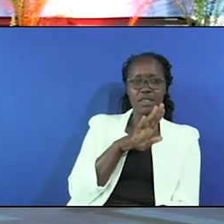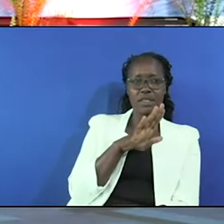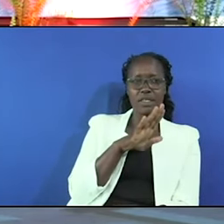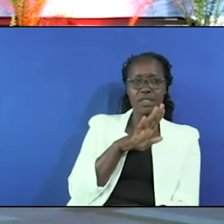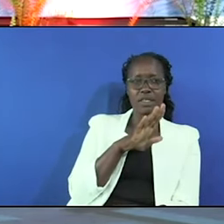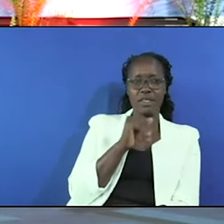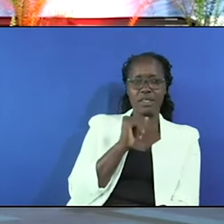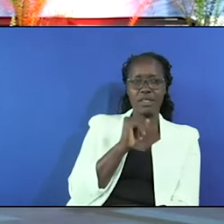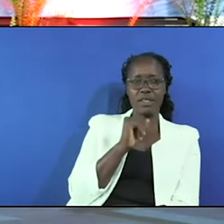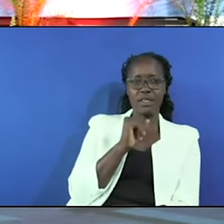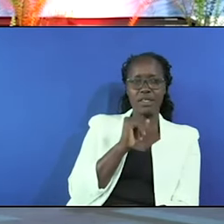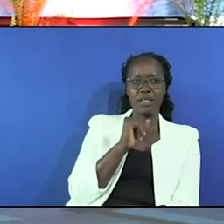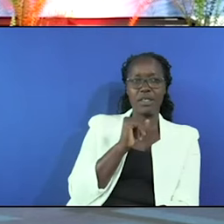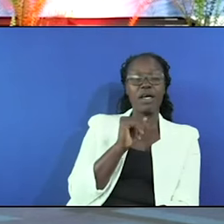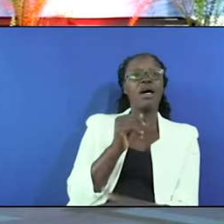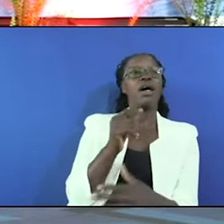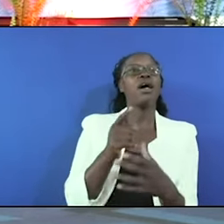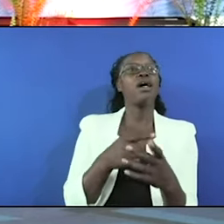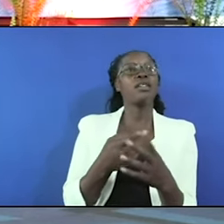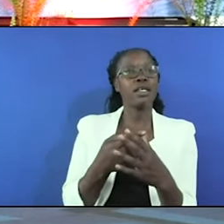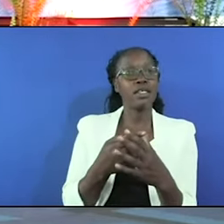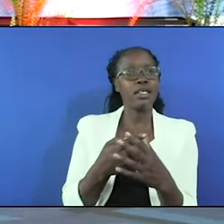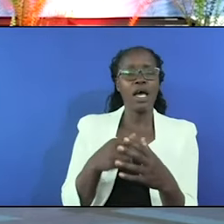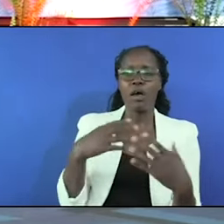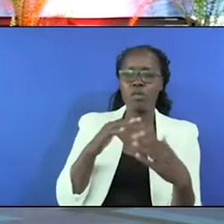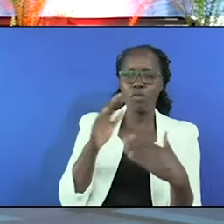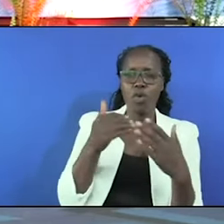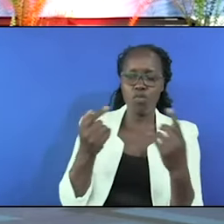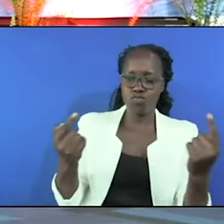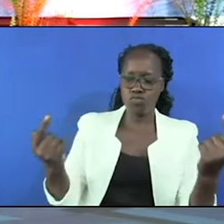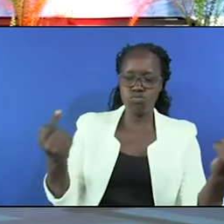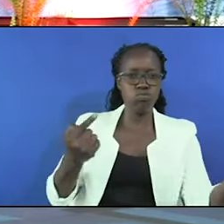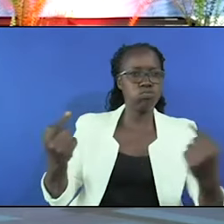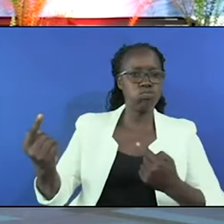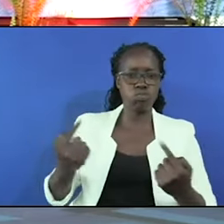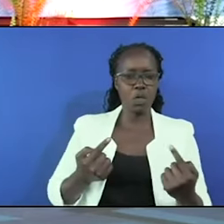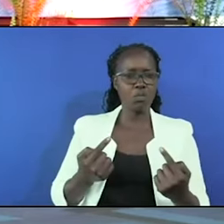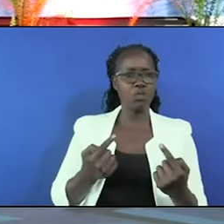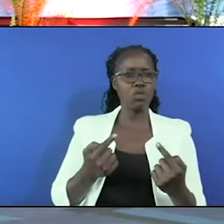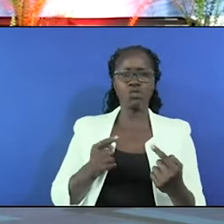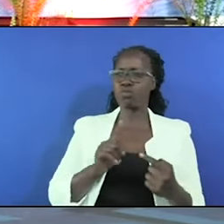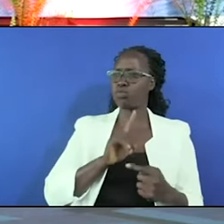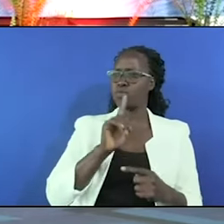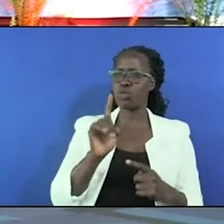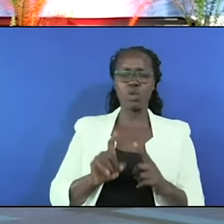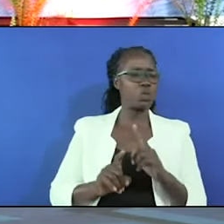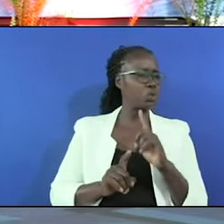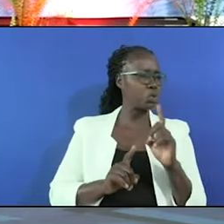Give him up." And Abraham comes with no questions,